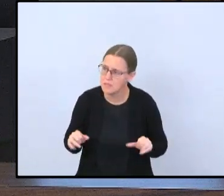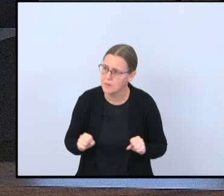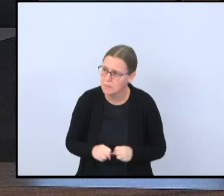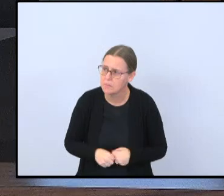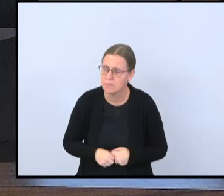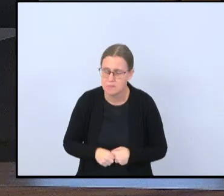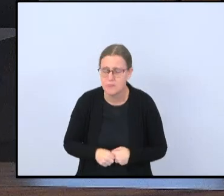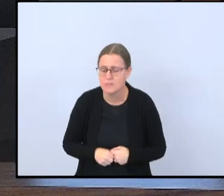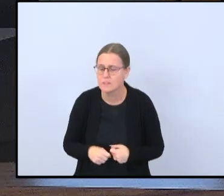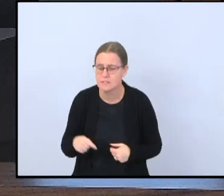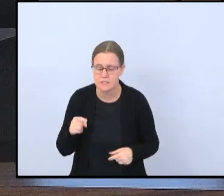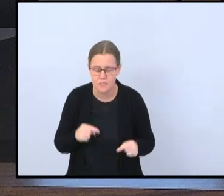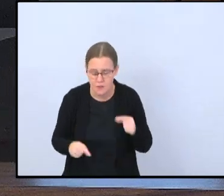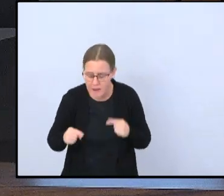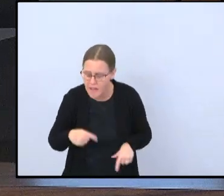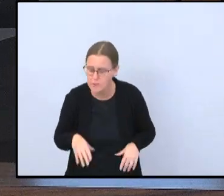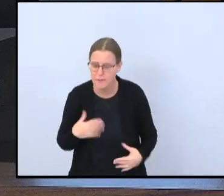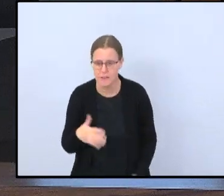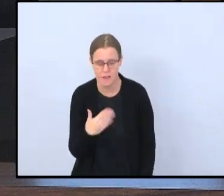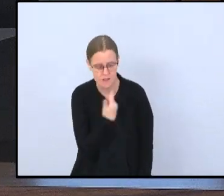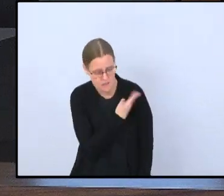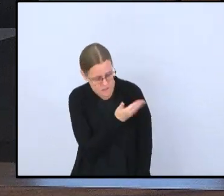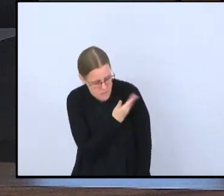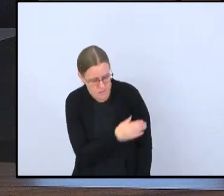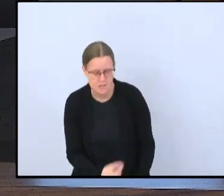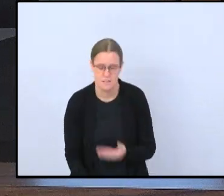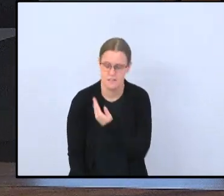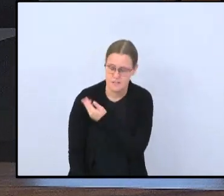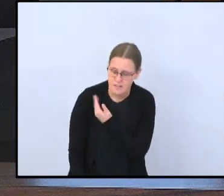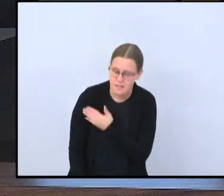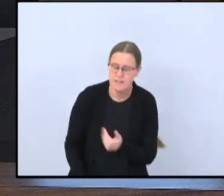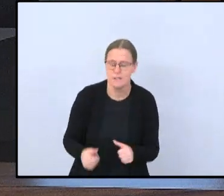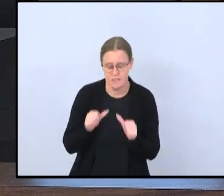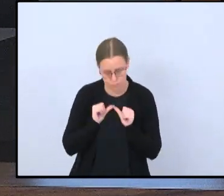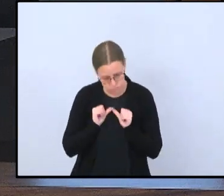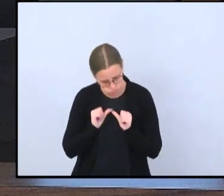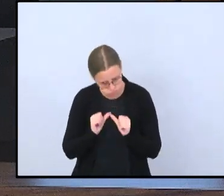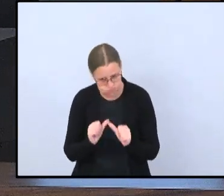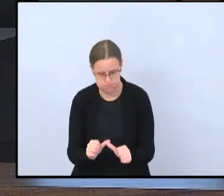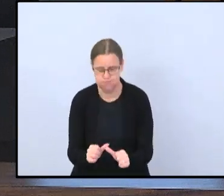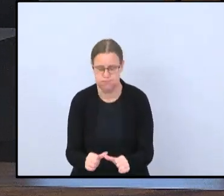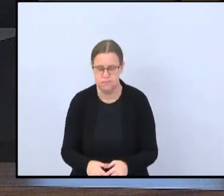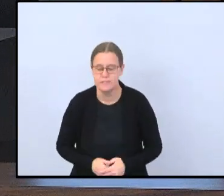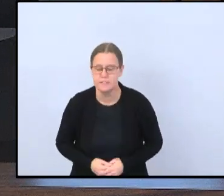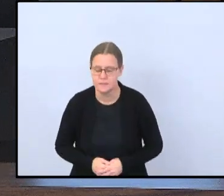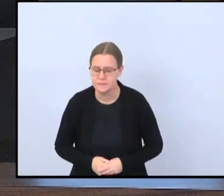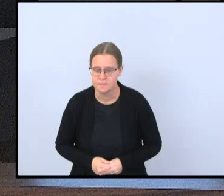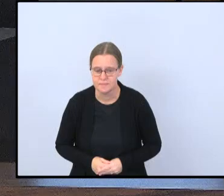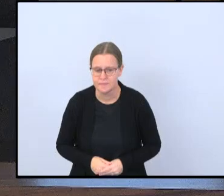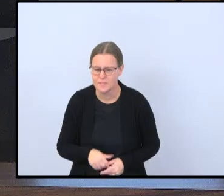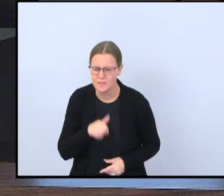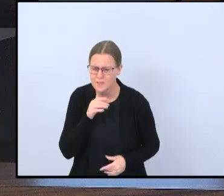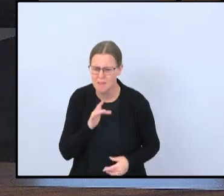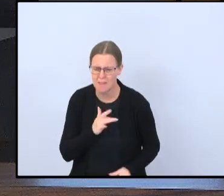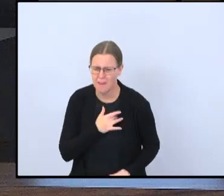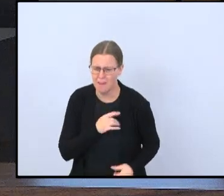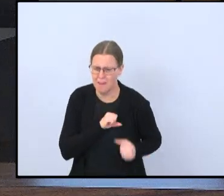going to reset, shake it off, and we're going to keep going. So just, yeah, don't want you to lose